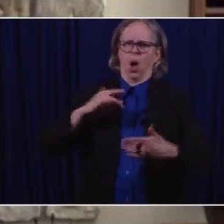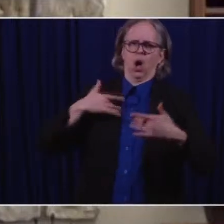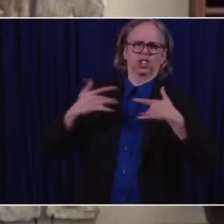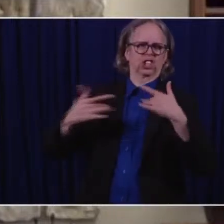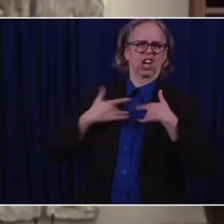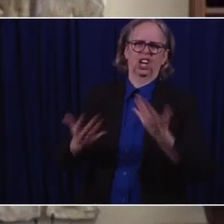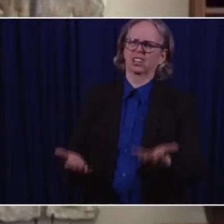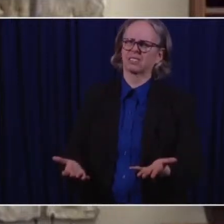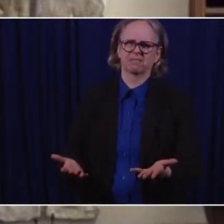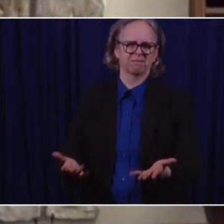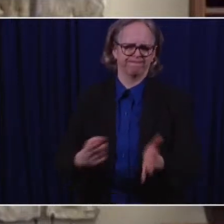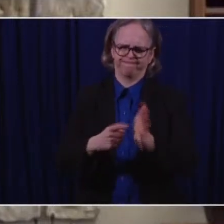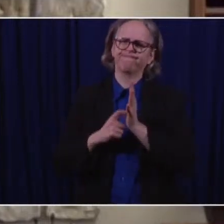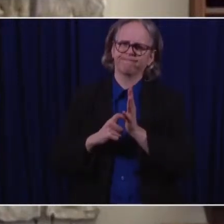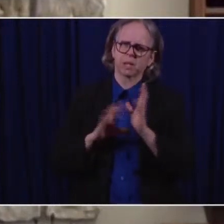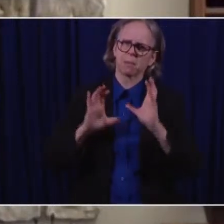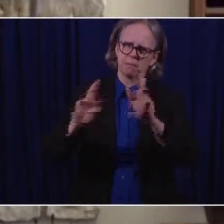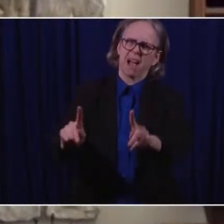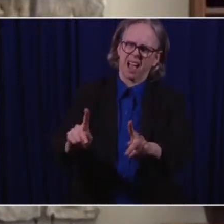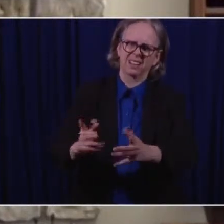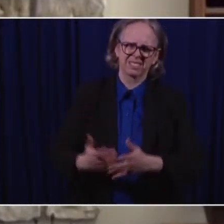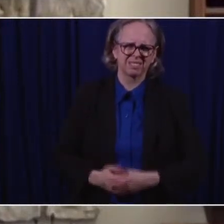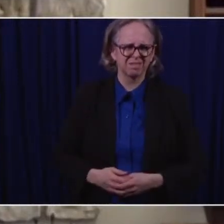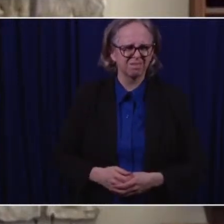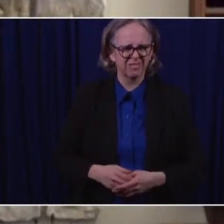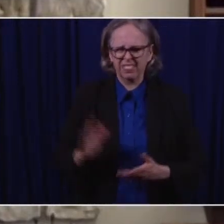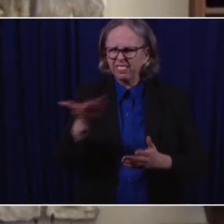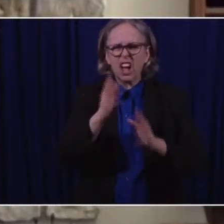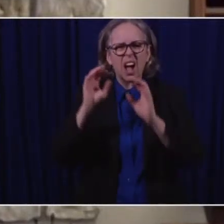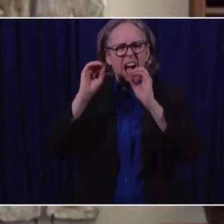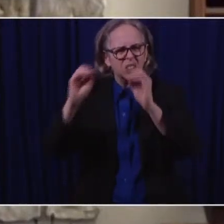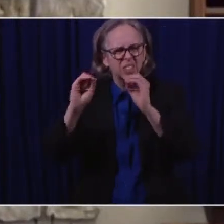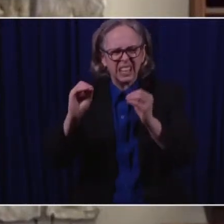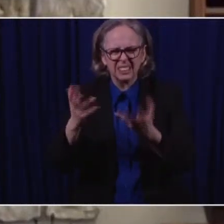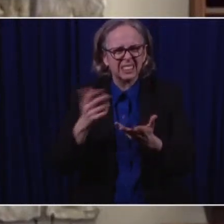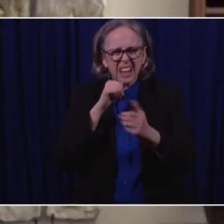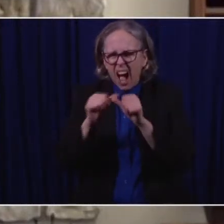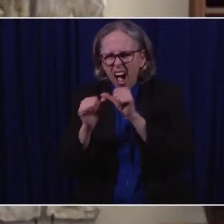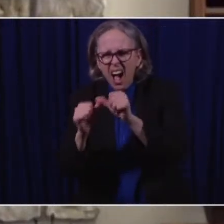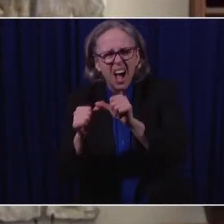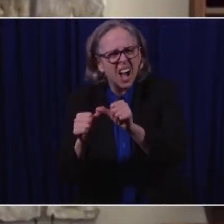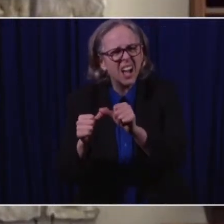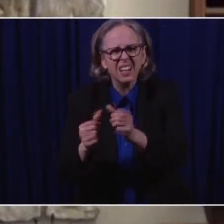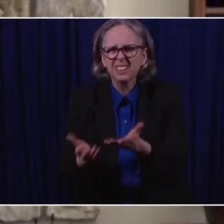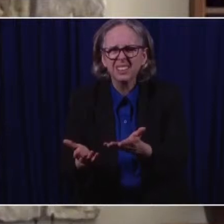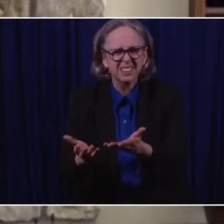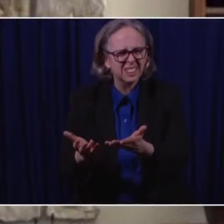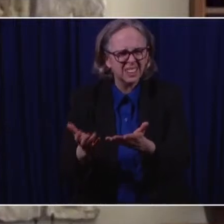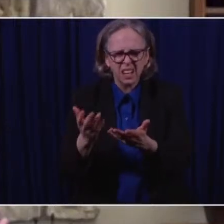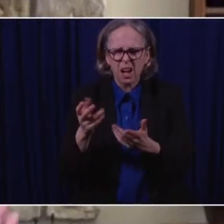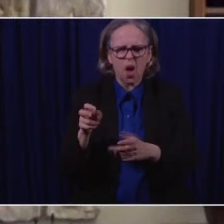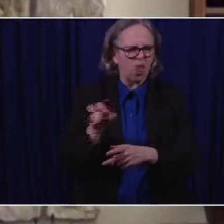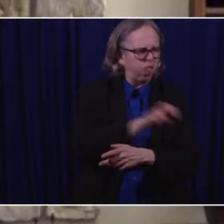them. Some of them have not, been online very much. So all kinds